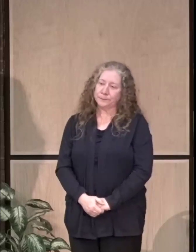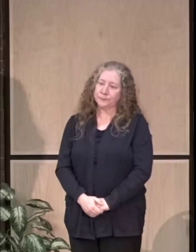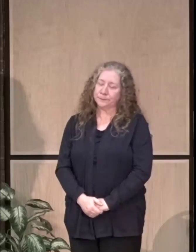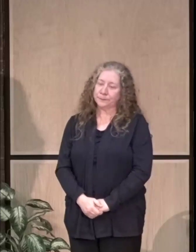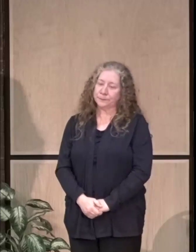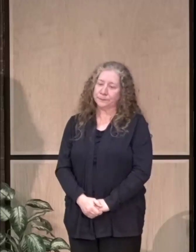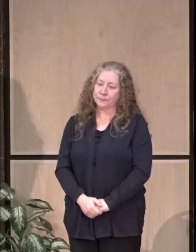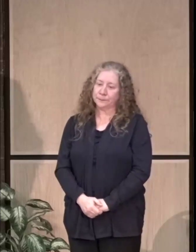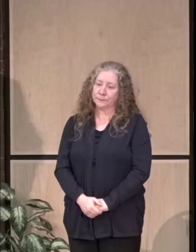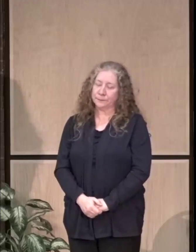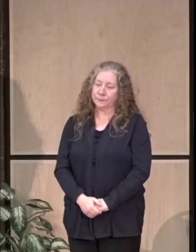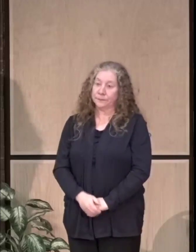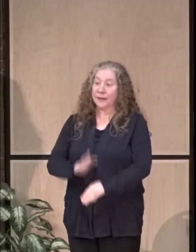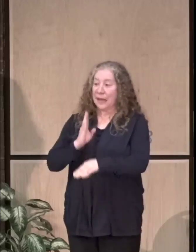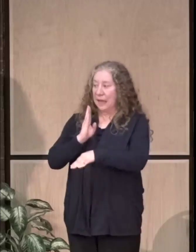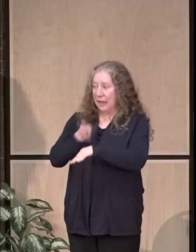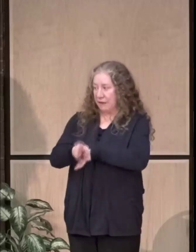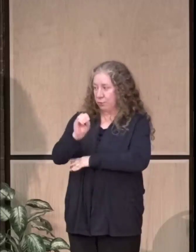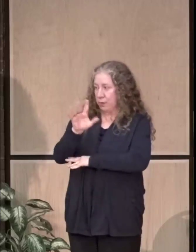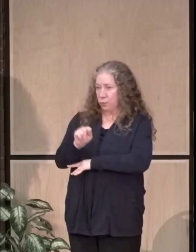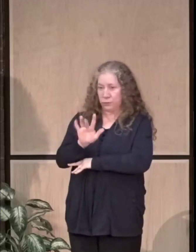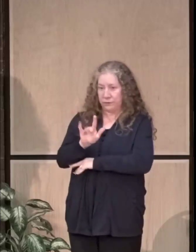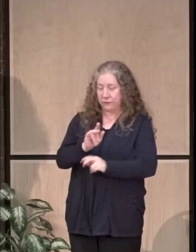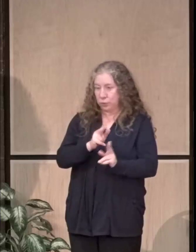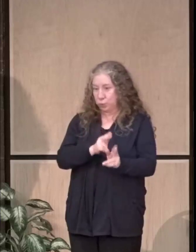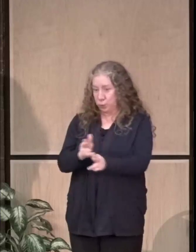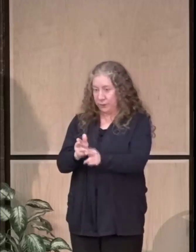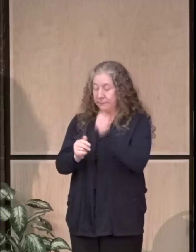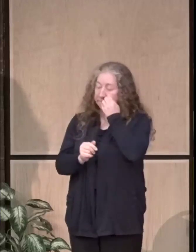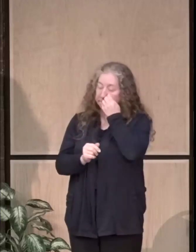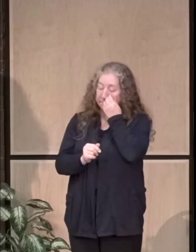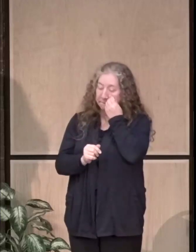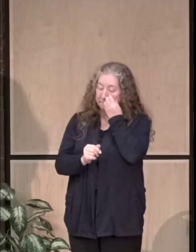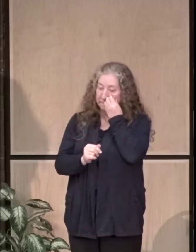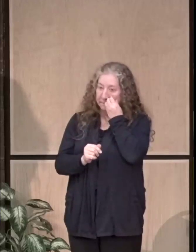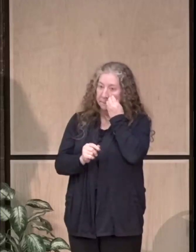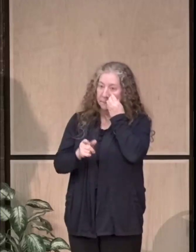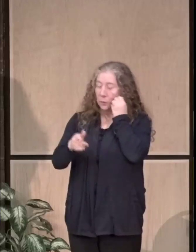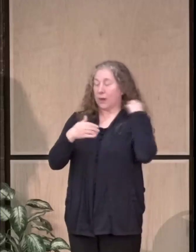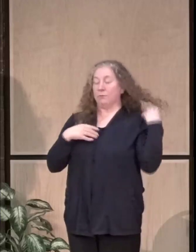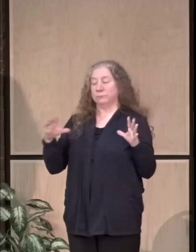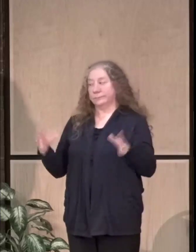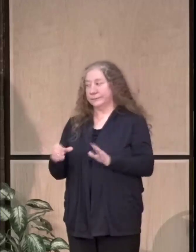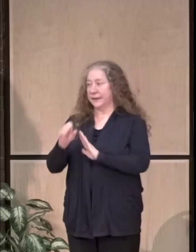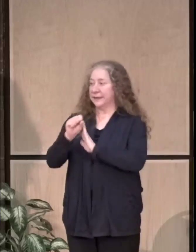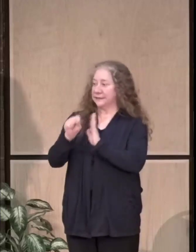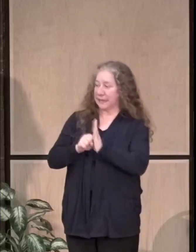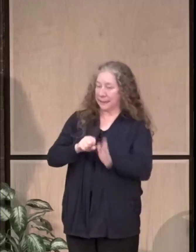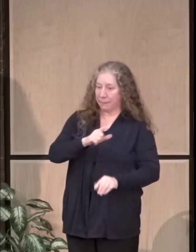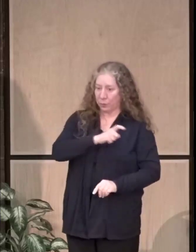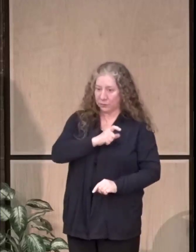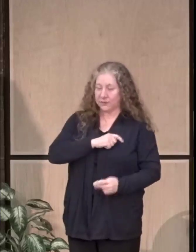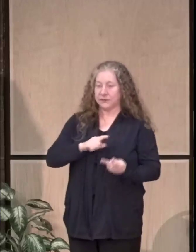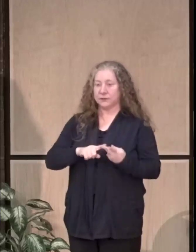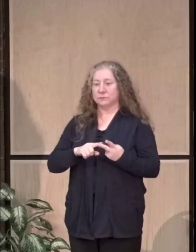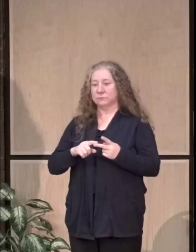Your interview after the shooting with Terry James from the state police and Alex Davis and Timothy Range